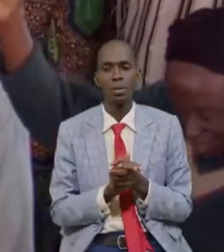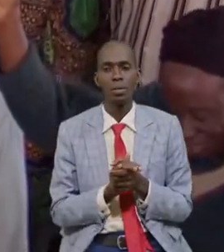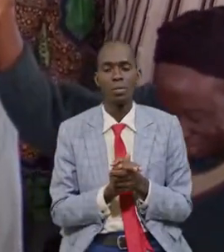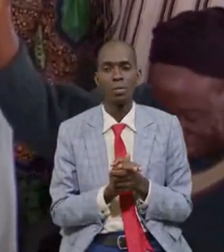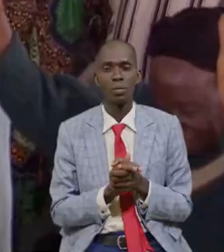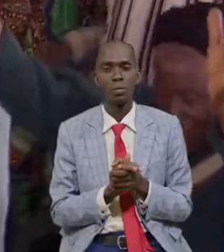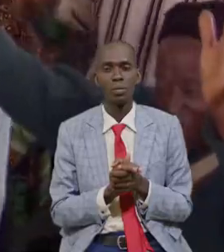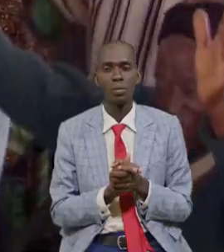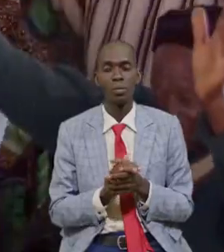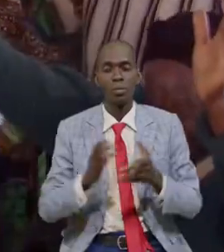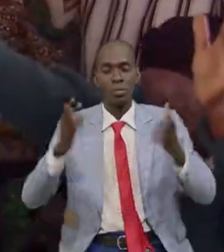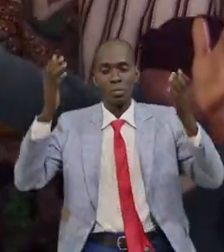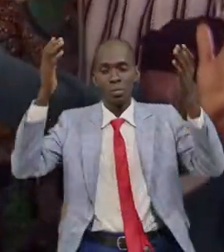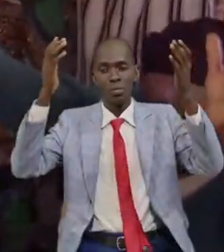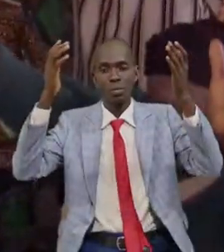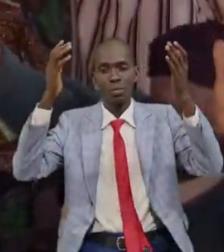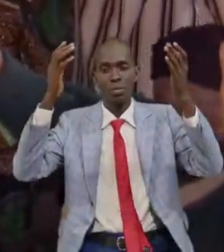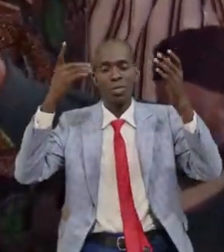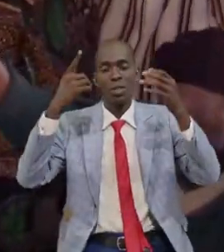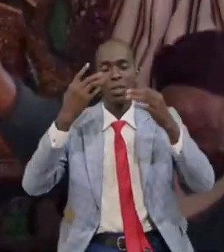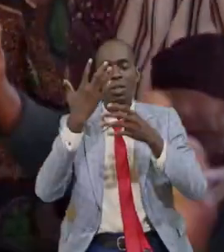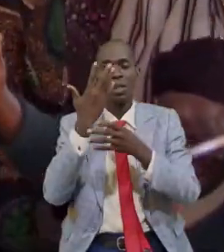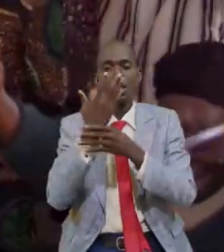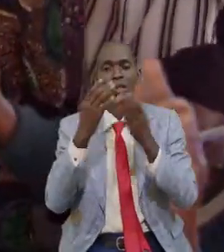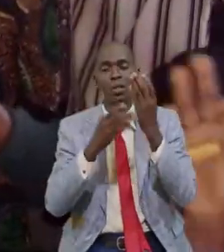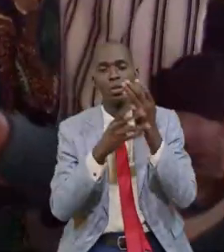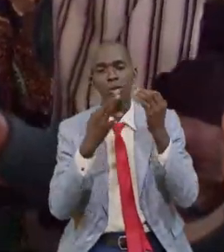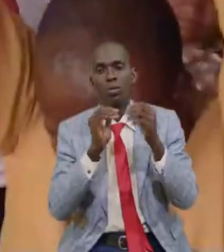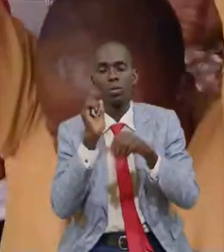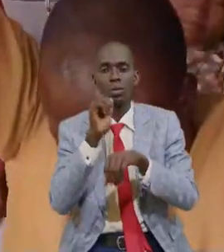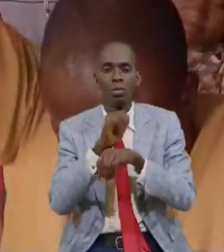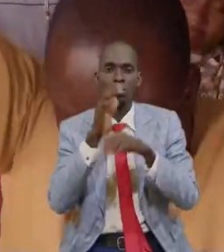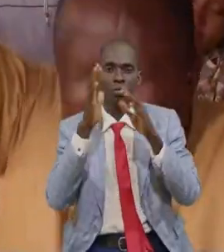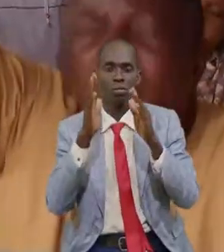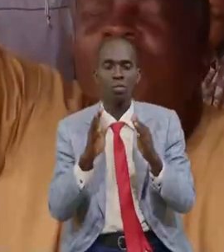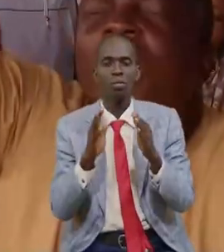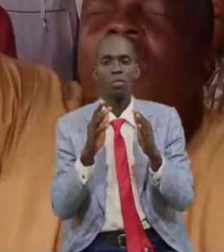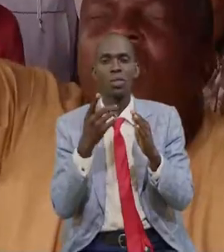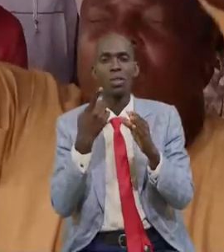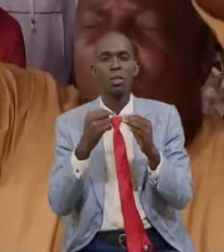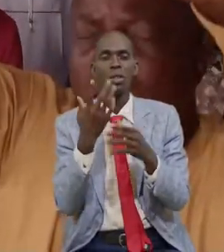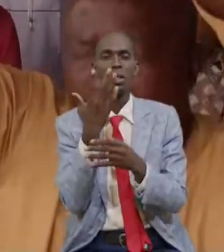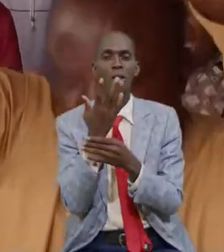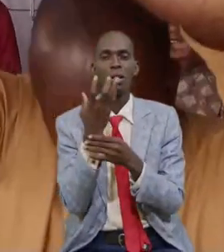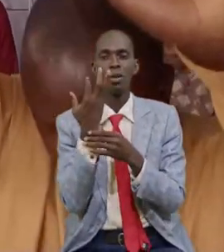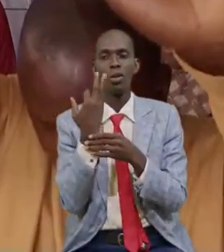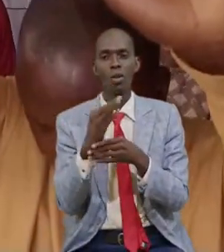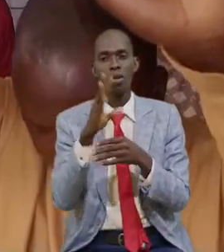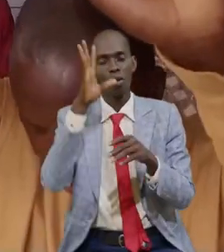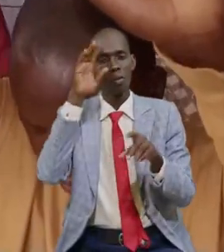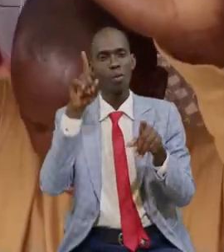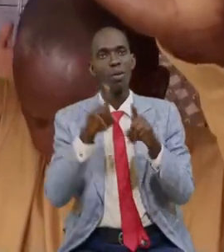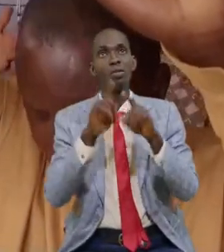It's up that hand. The hand of a conqueror. The hand of Brother Victor,